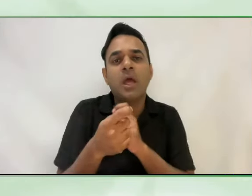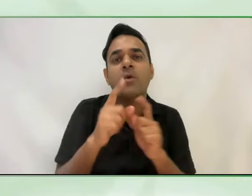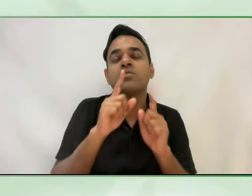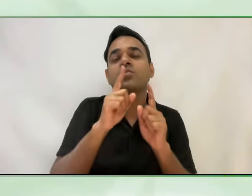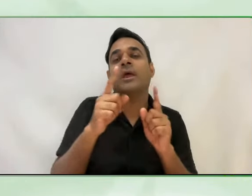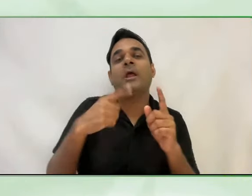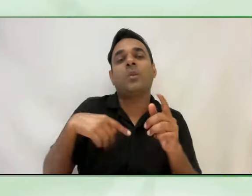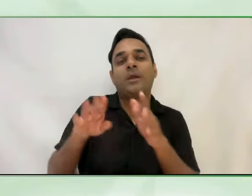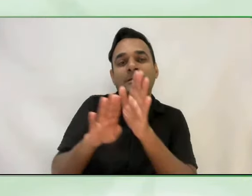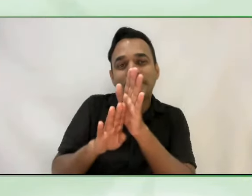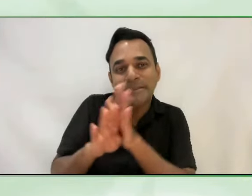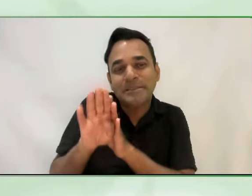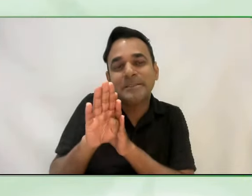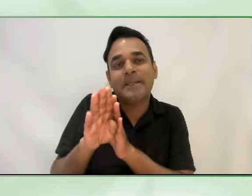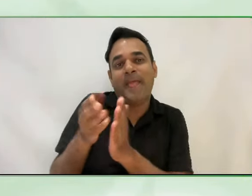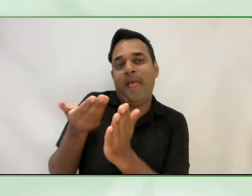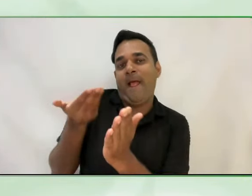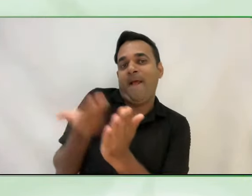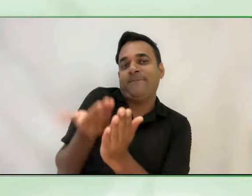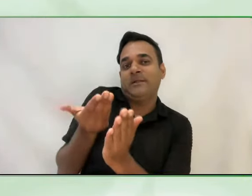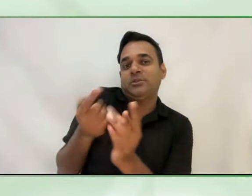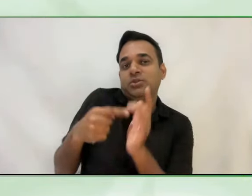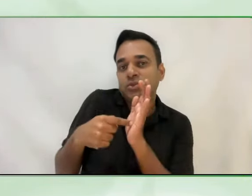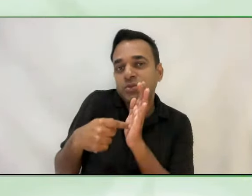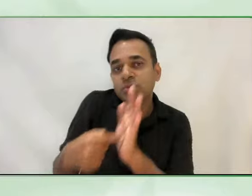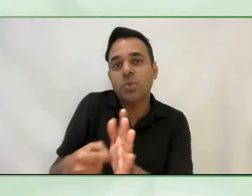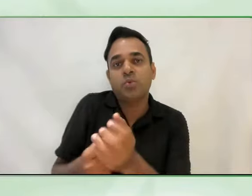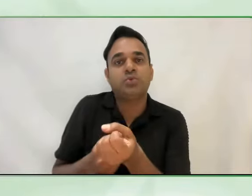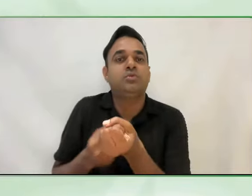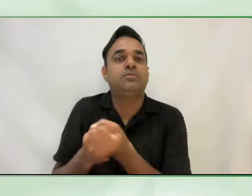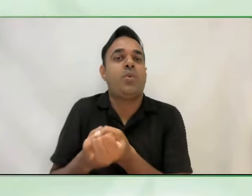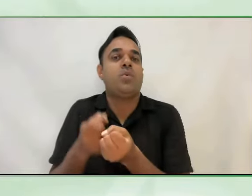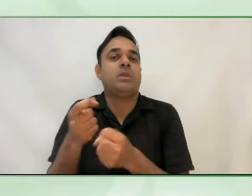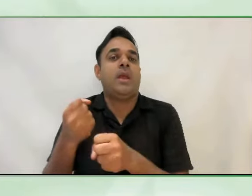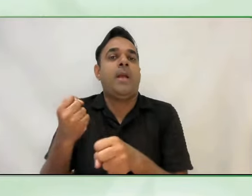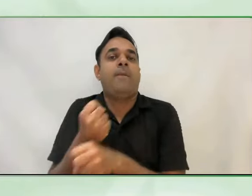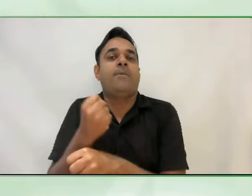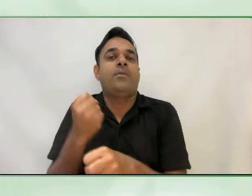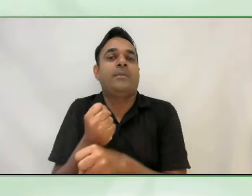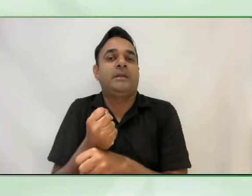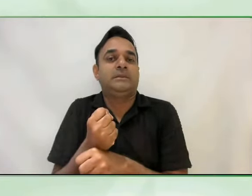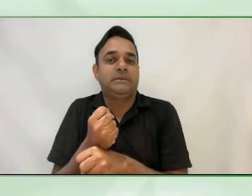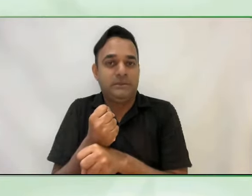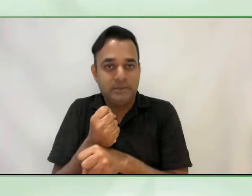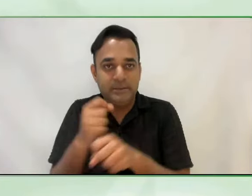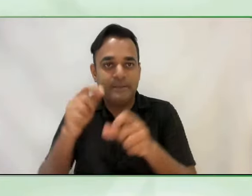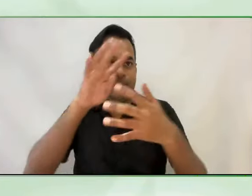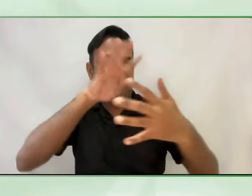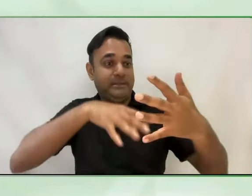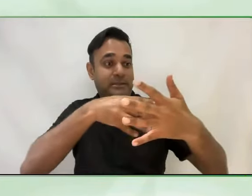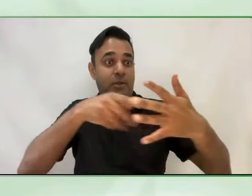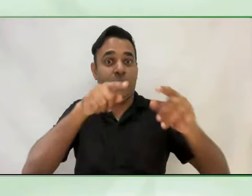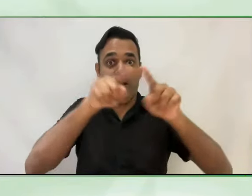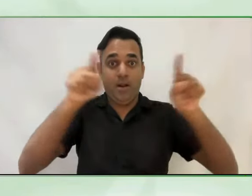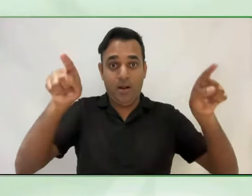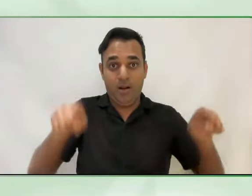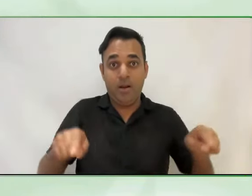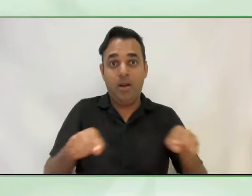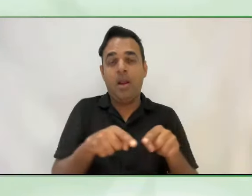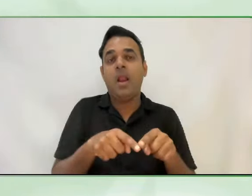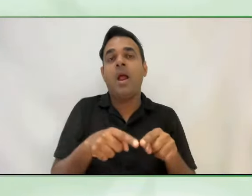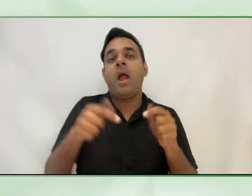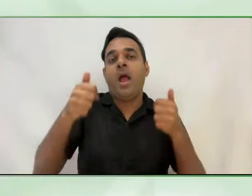but for some autistic people, it's invaluable. And what we're trying to do is create a suite of solutions that really